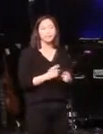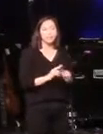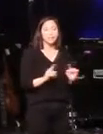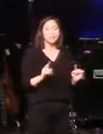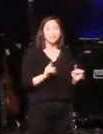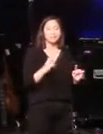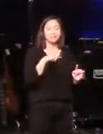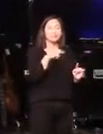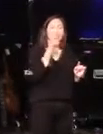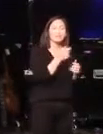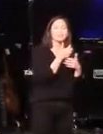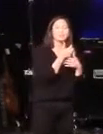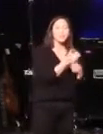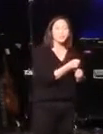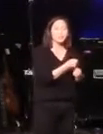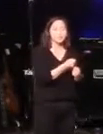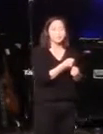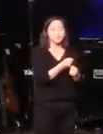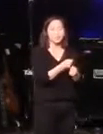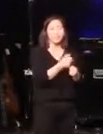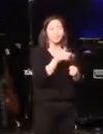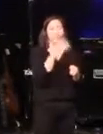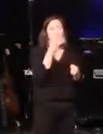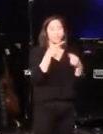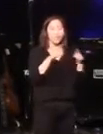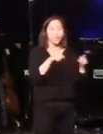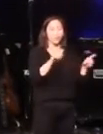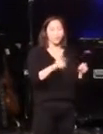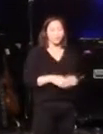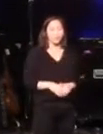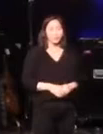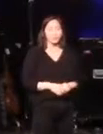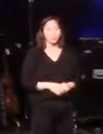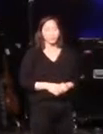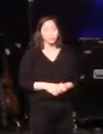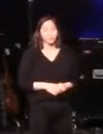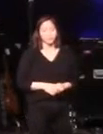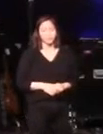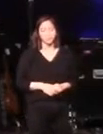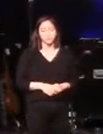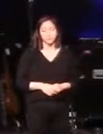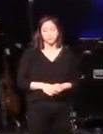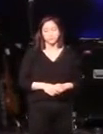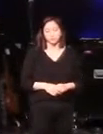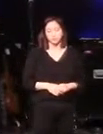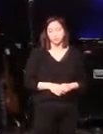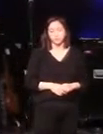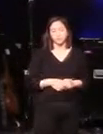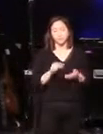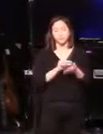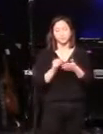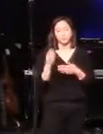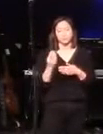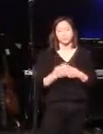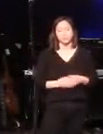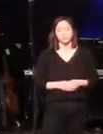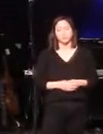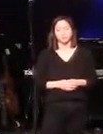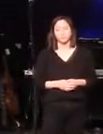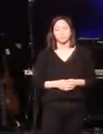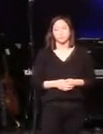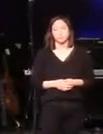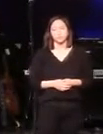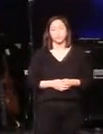that we have to trust God in these ways. And this is Paul talking. Verse 14,